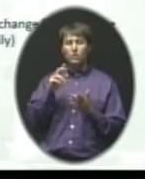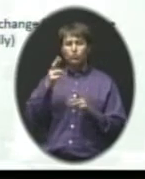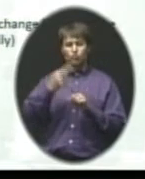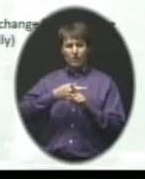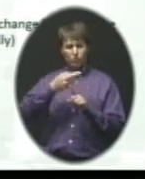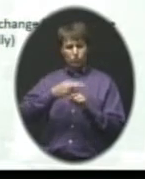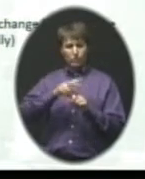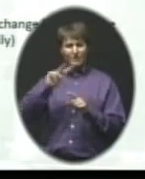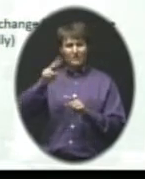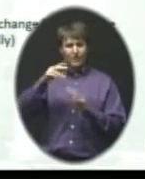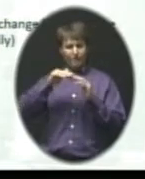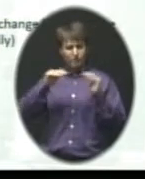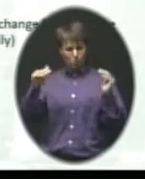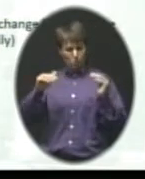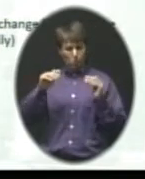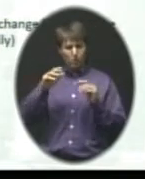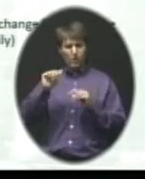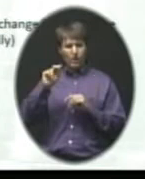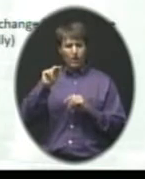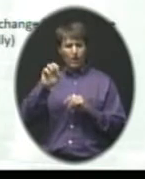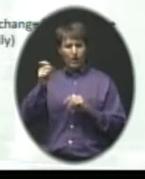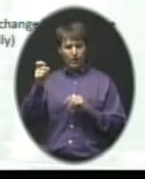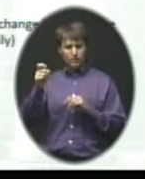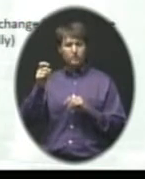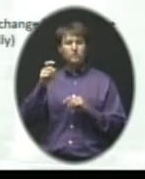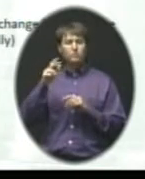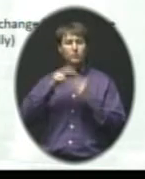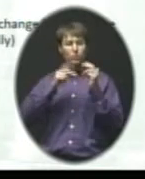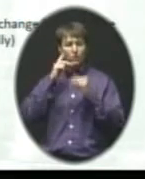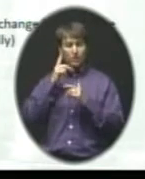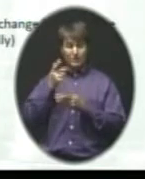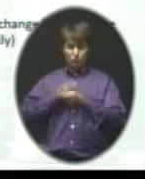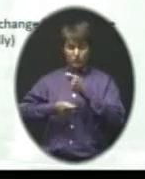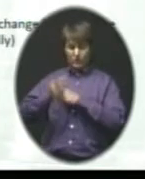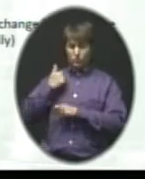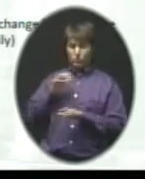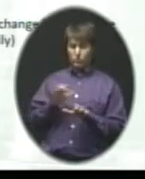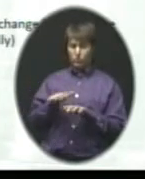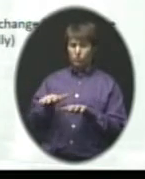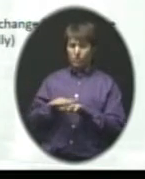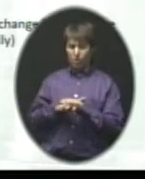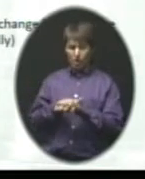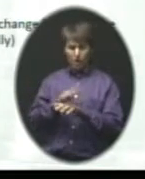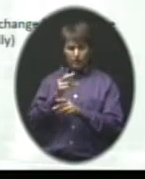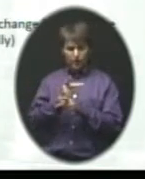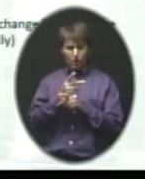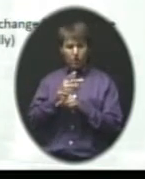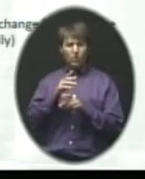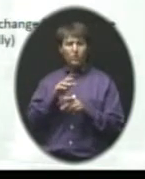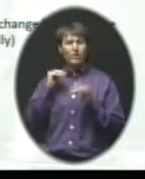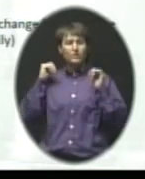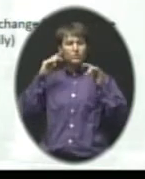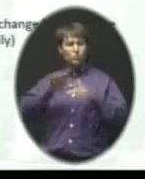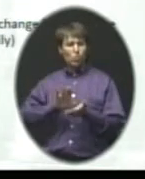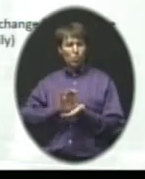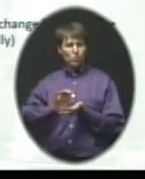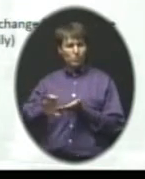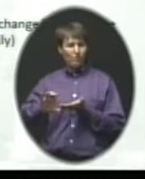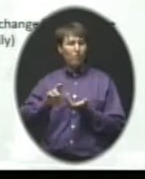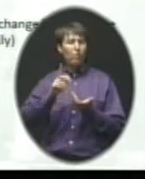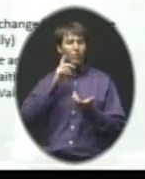rental of the second floor of the annex building. In exchange, we would do all the lawn care and snow removal at an annual